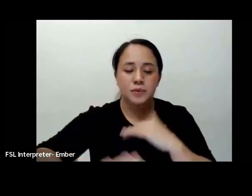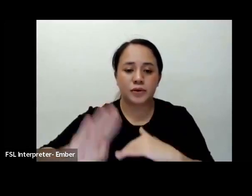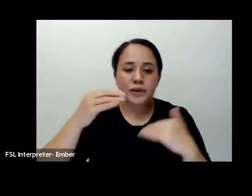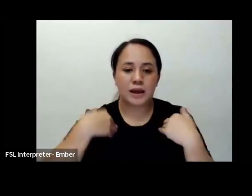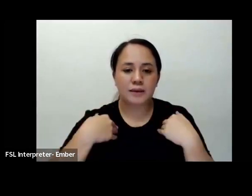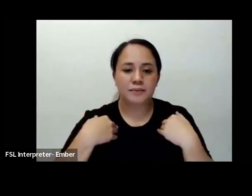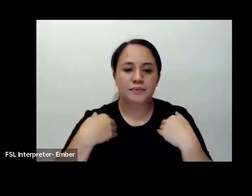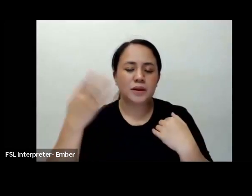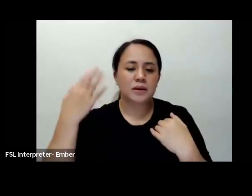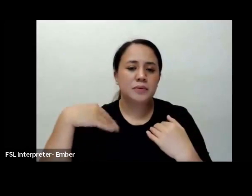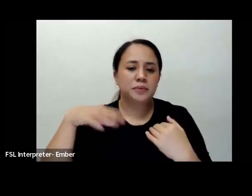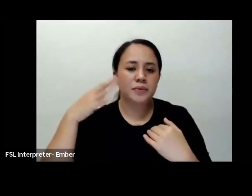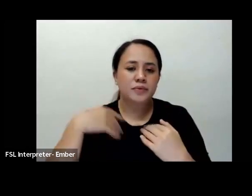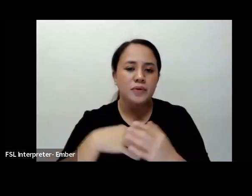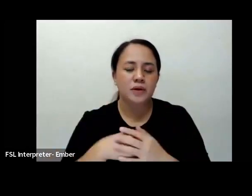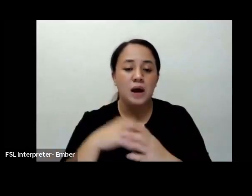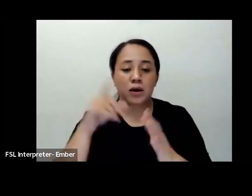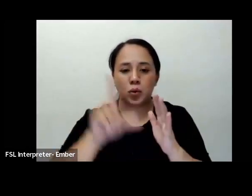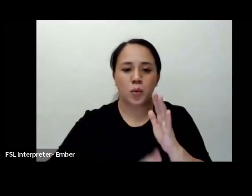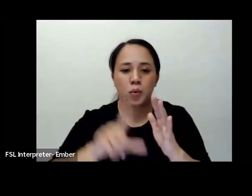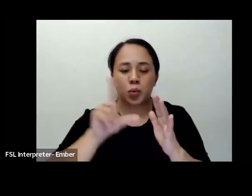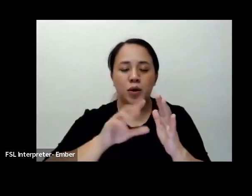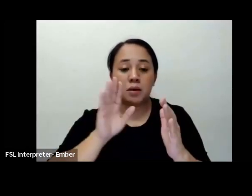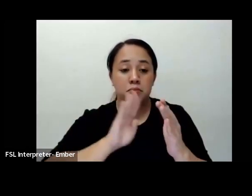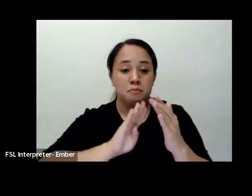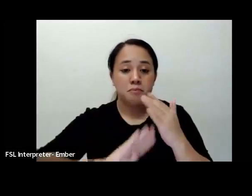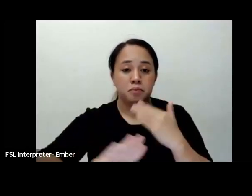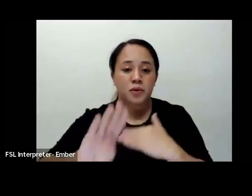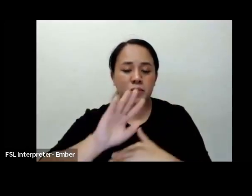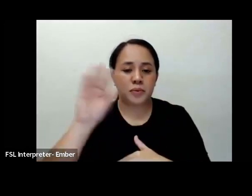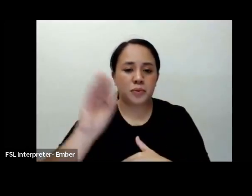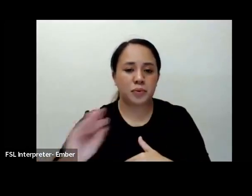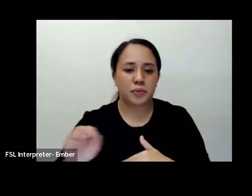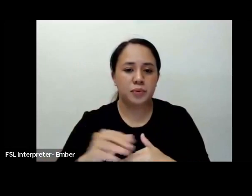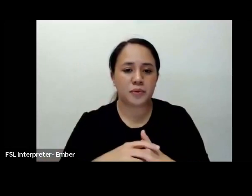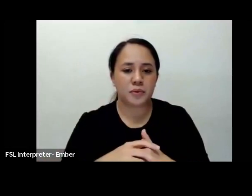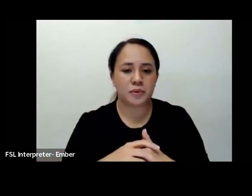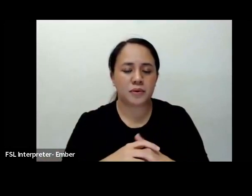back, the lowest birth rate we had,